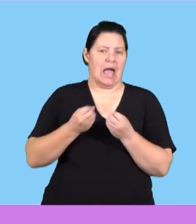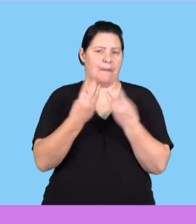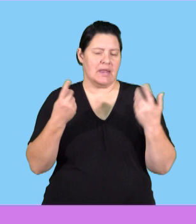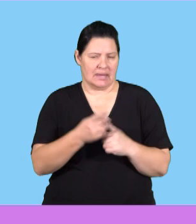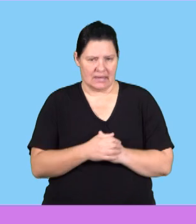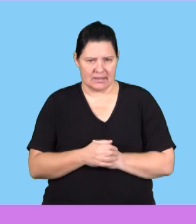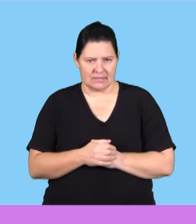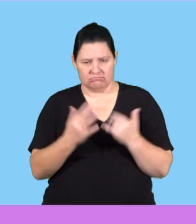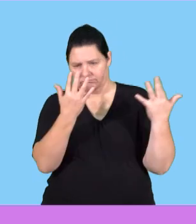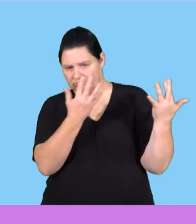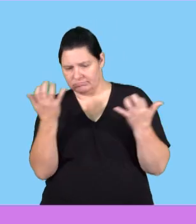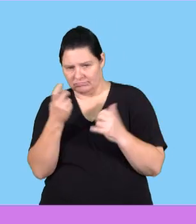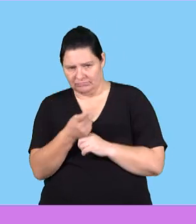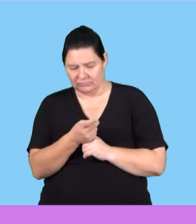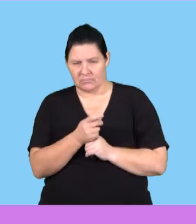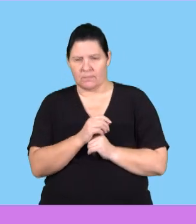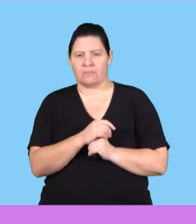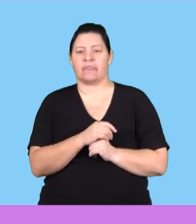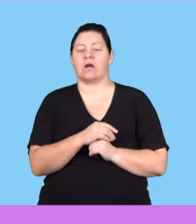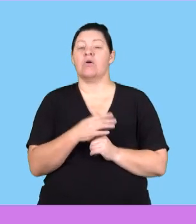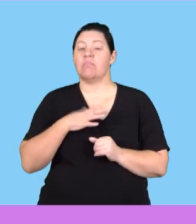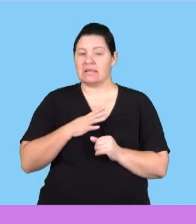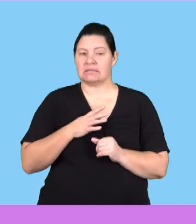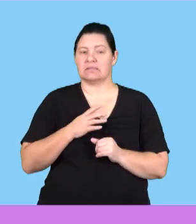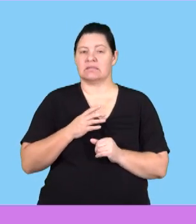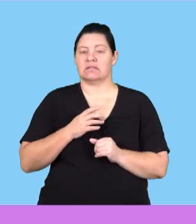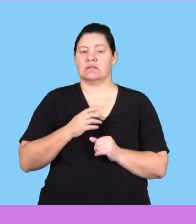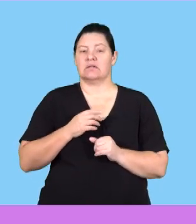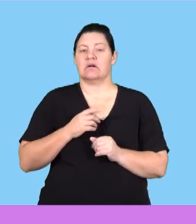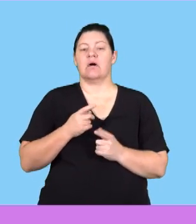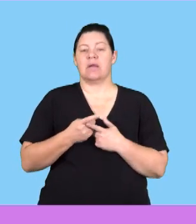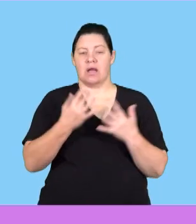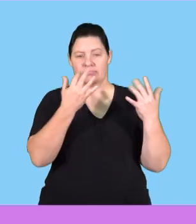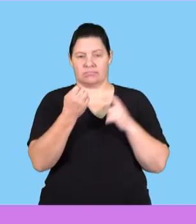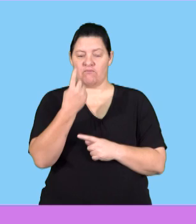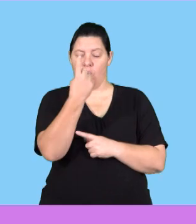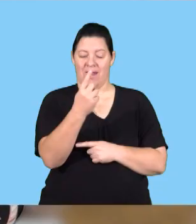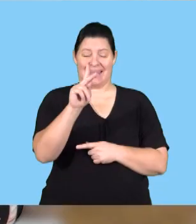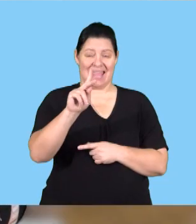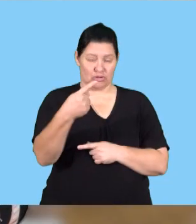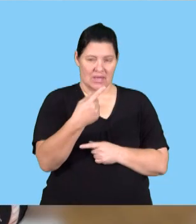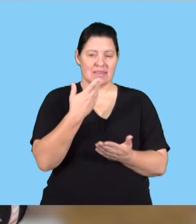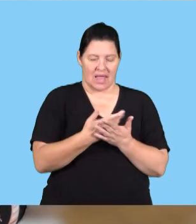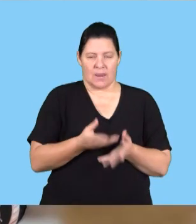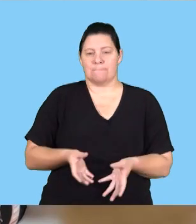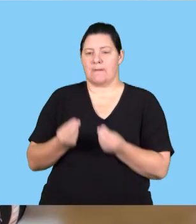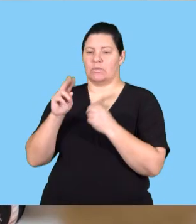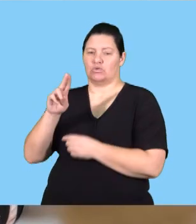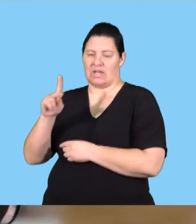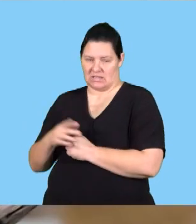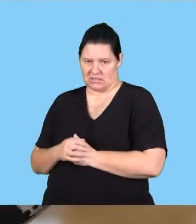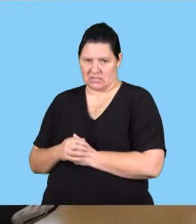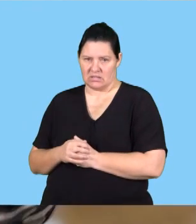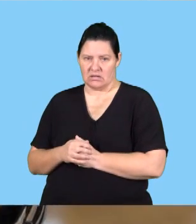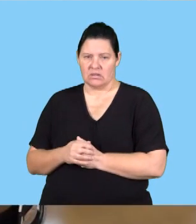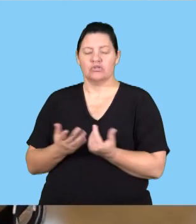determine the cost, therefore, implication is that we need to calculate the cost per kilogram. So we can as